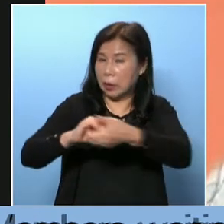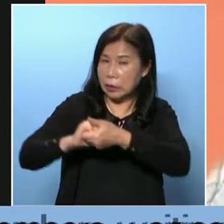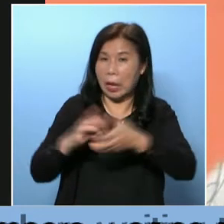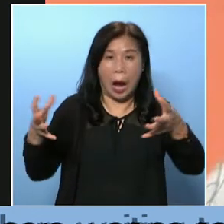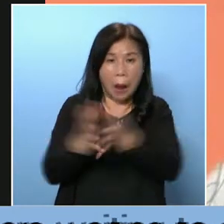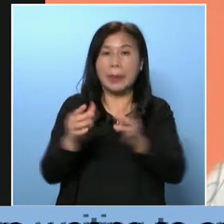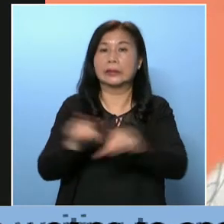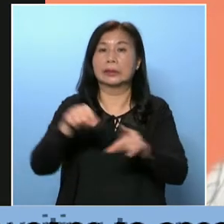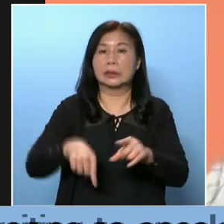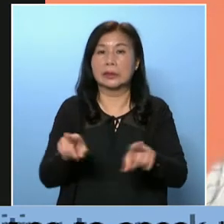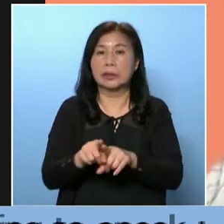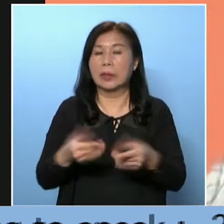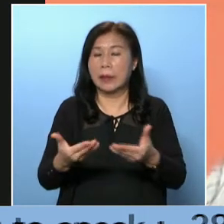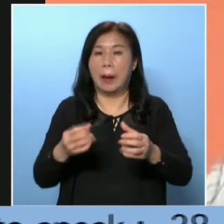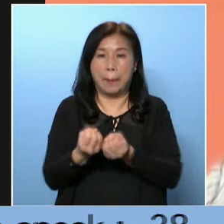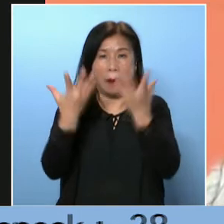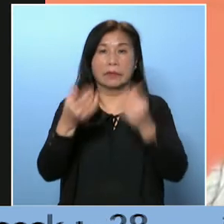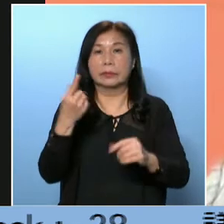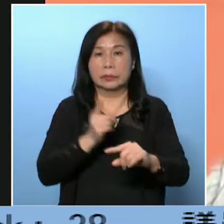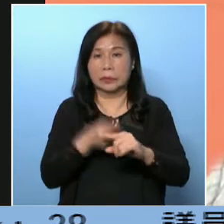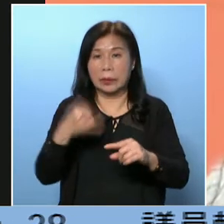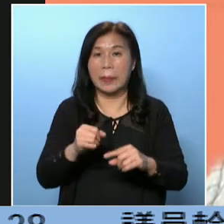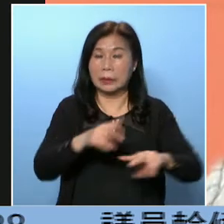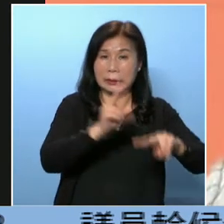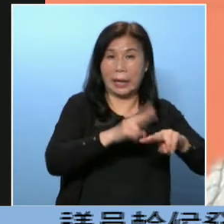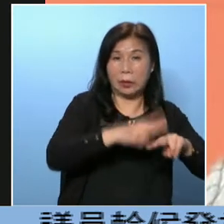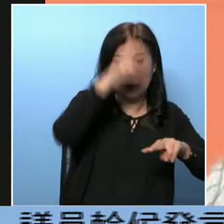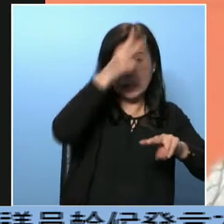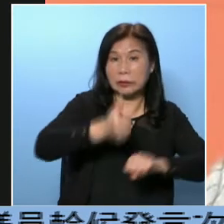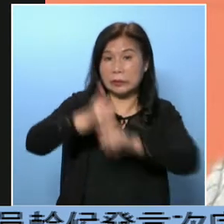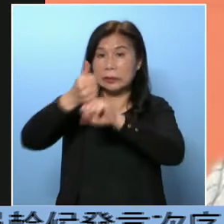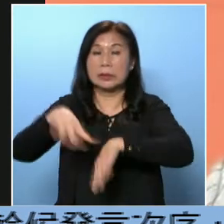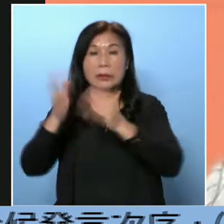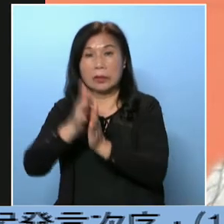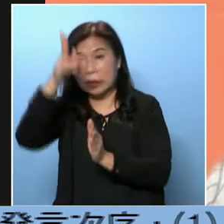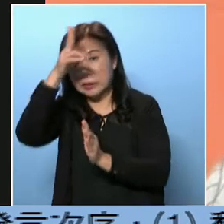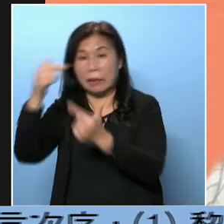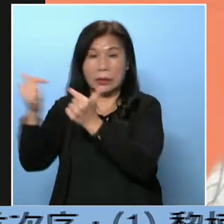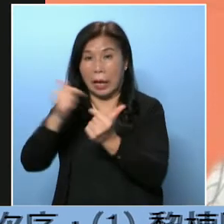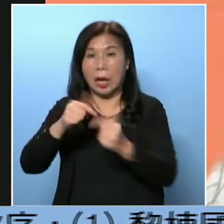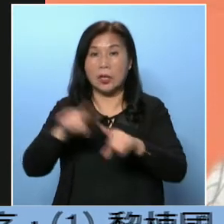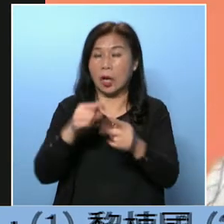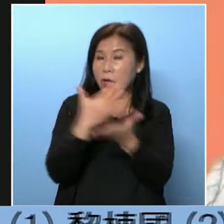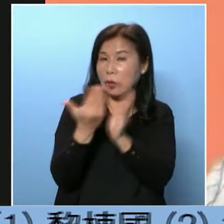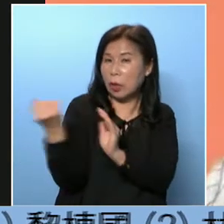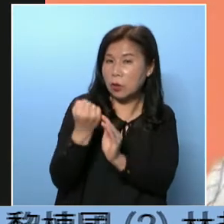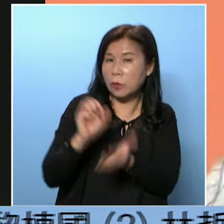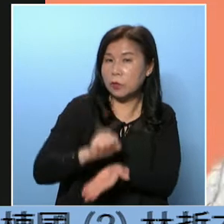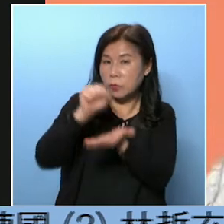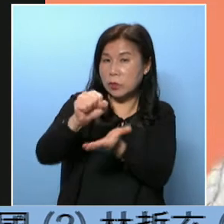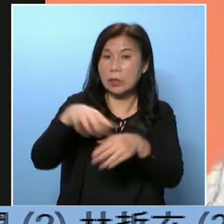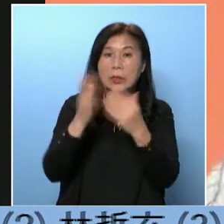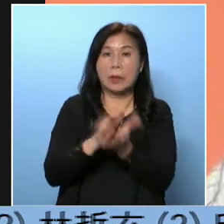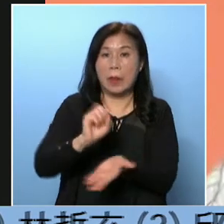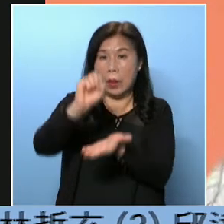to coexist with them. We cannot let it have an outbreak. With the support of the TCM and all